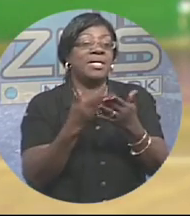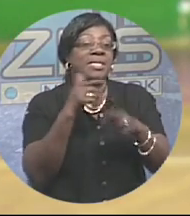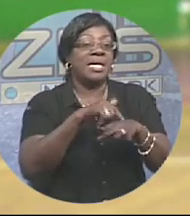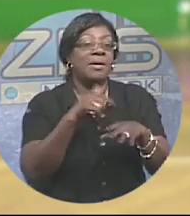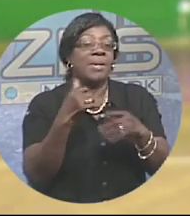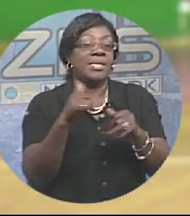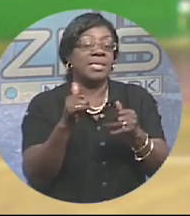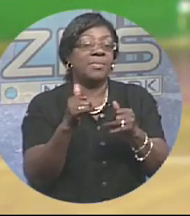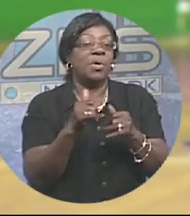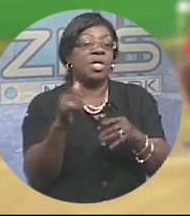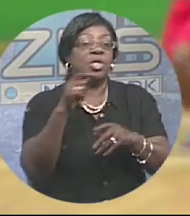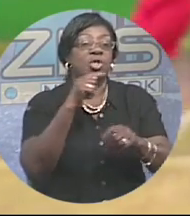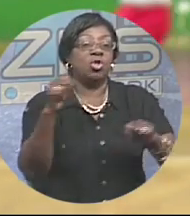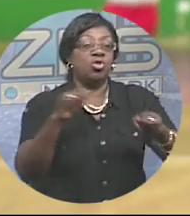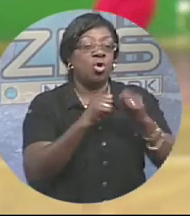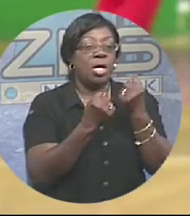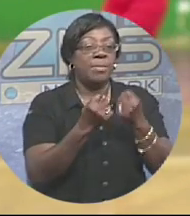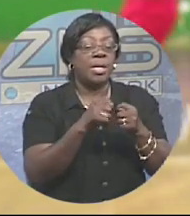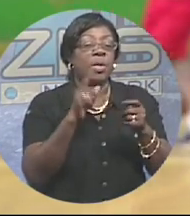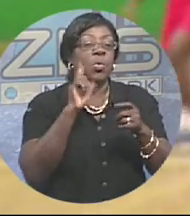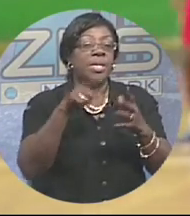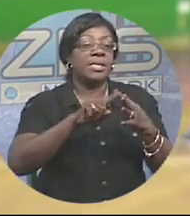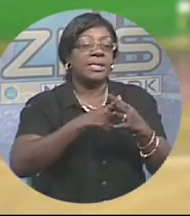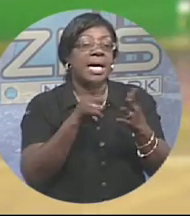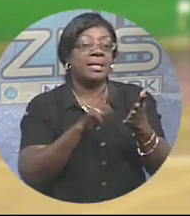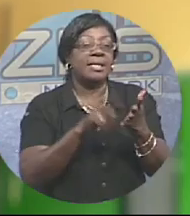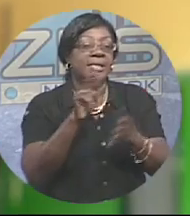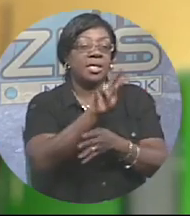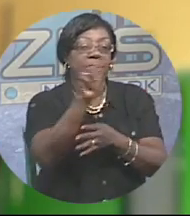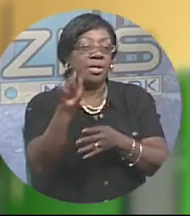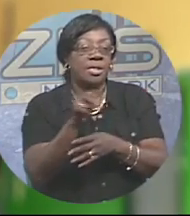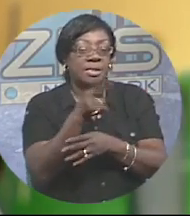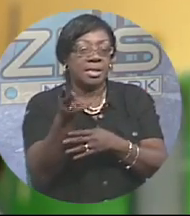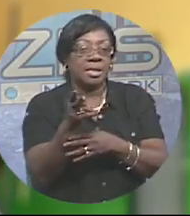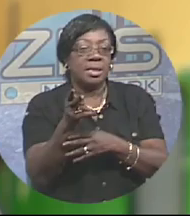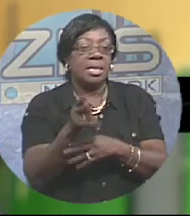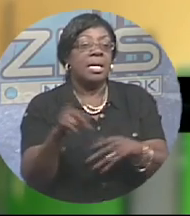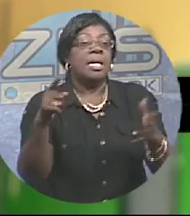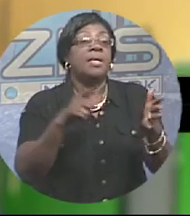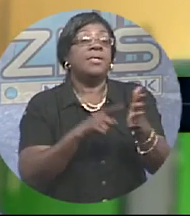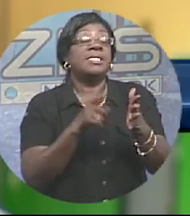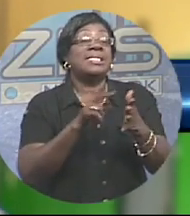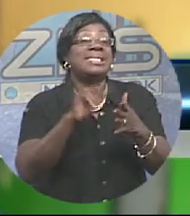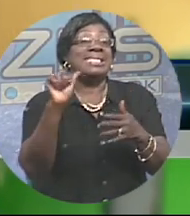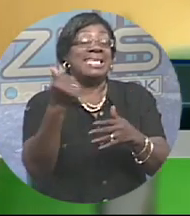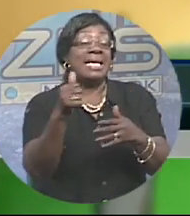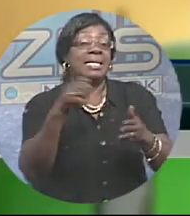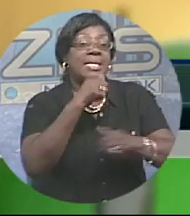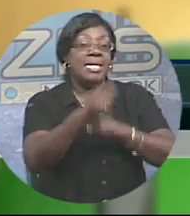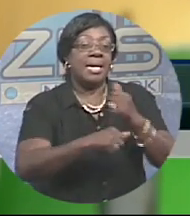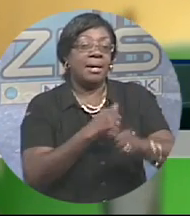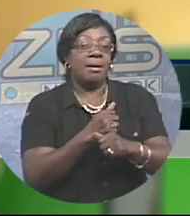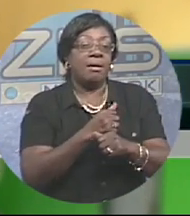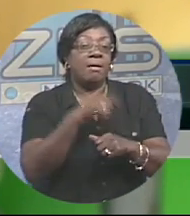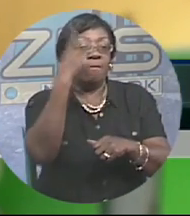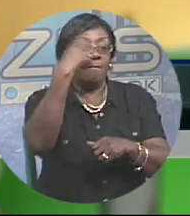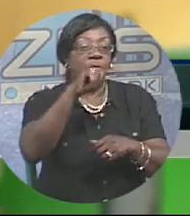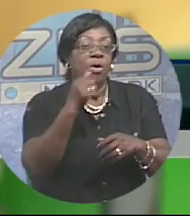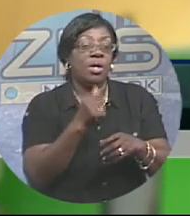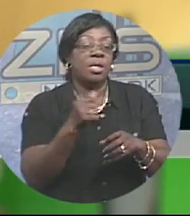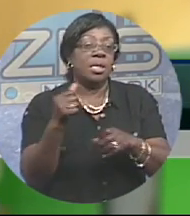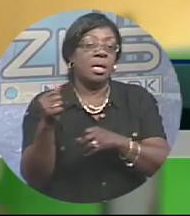D-Squad basketball tournament will get started this coming Thursday. This is the 10th year the D-Squad is putting on the preseason basketball